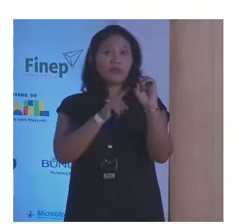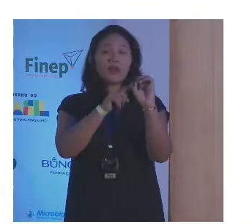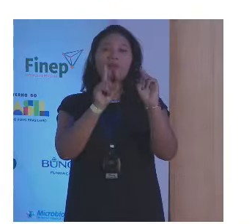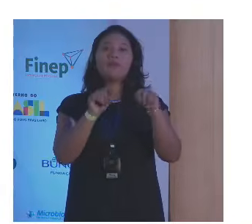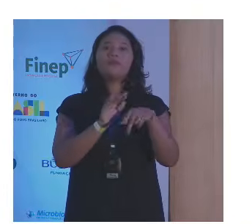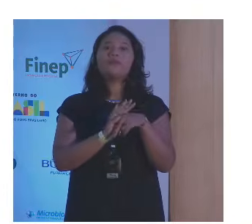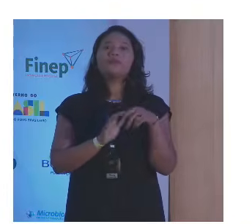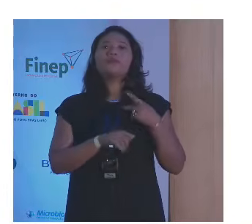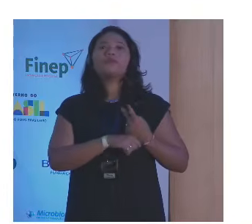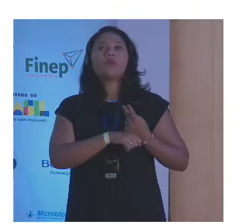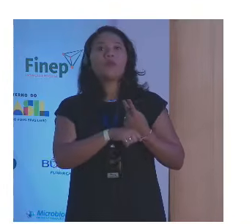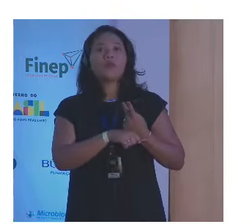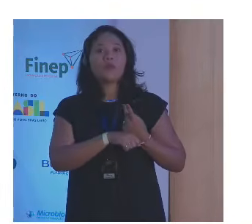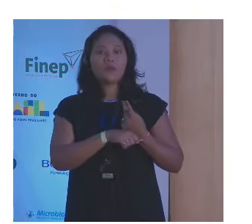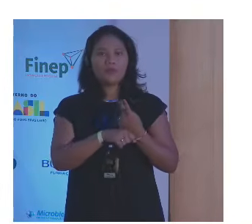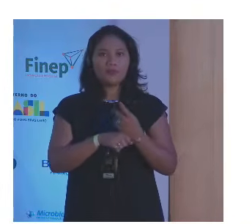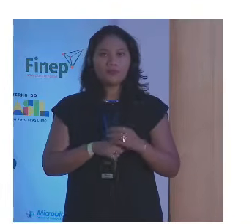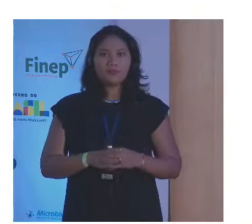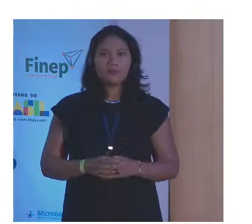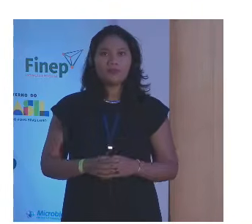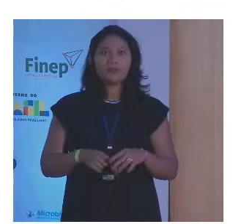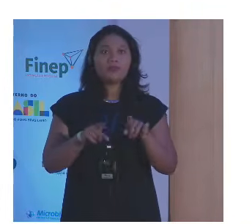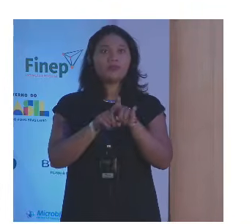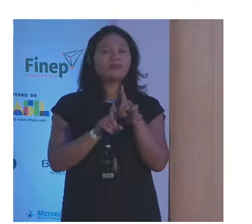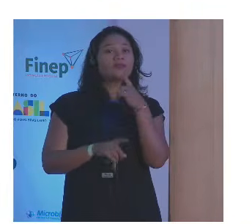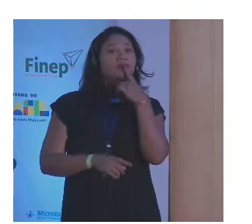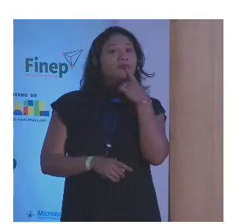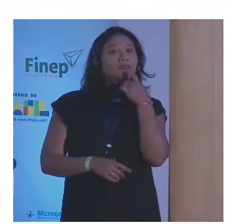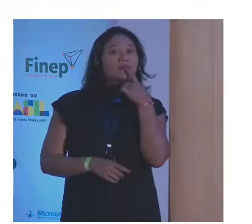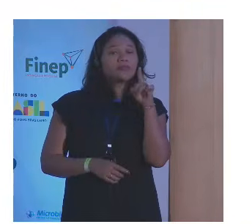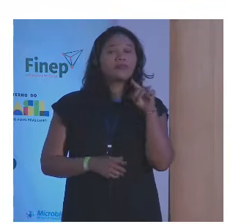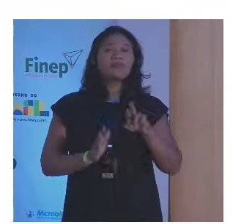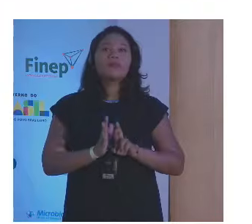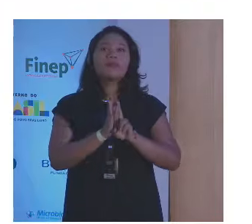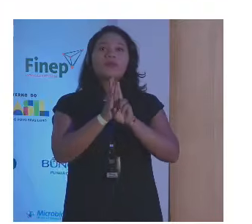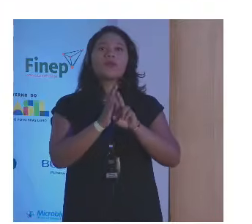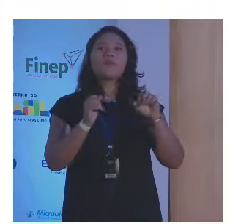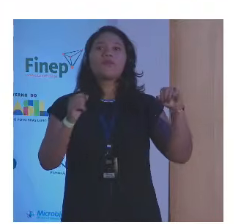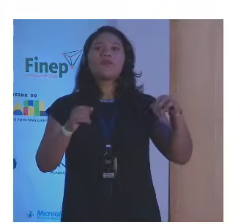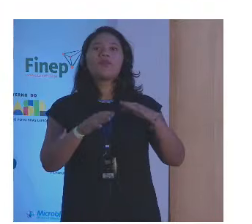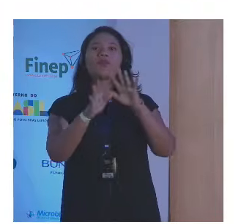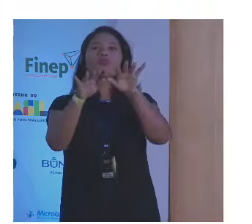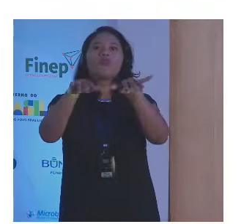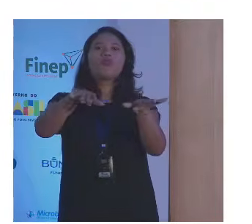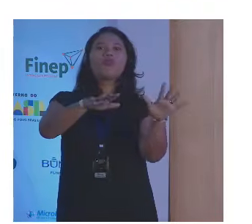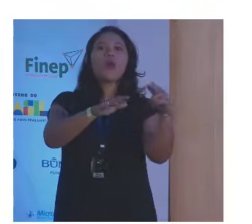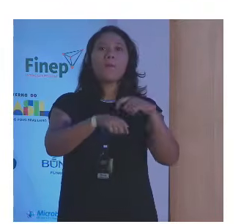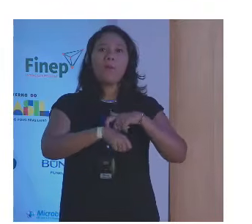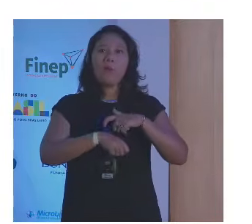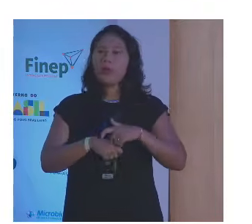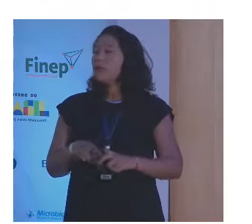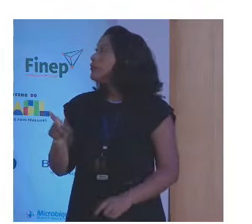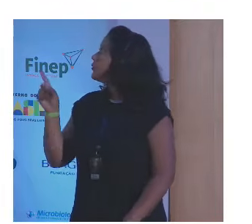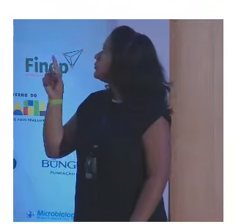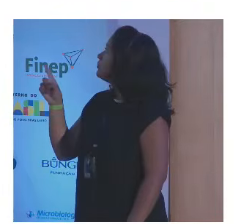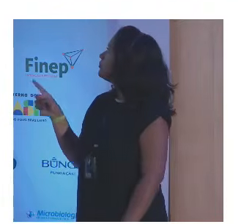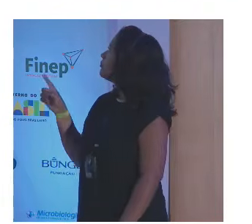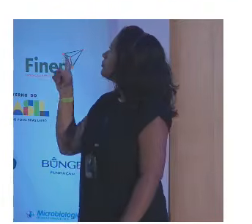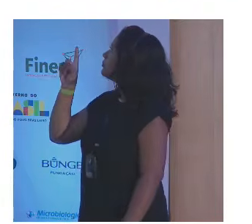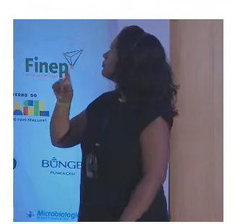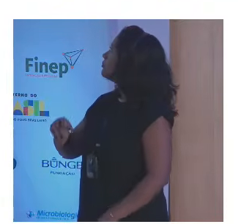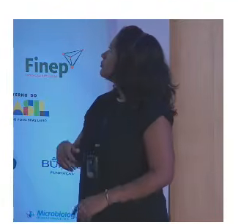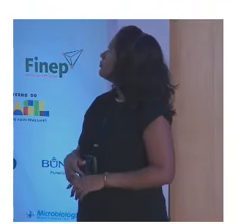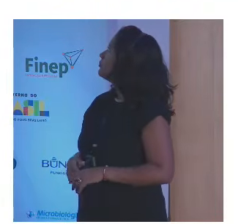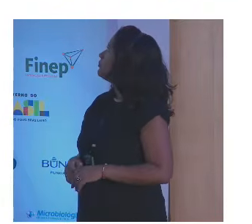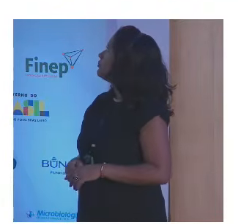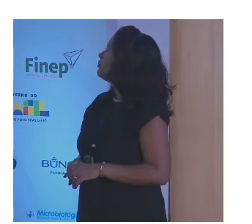take into account the fact that there are some ocean currents. And the difference was so huge that they said, well, maybe we should progress